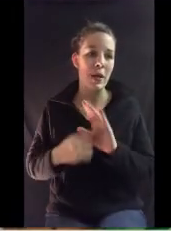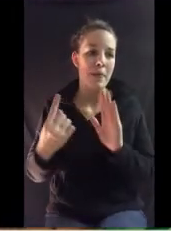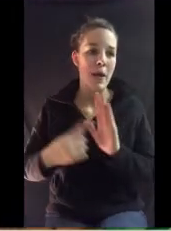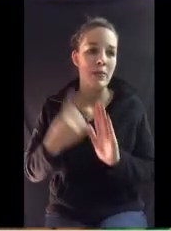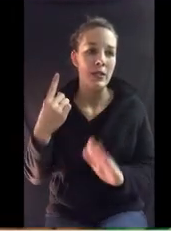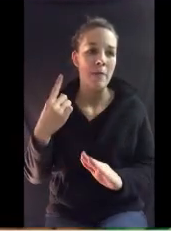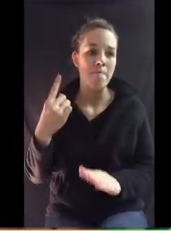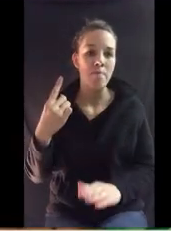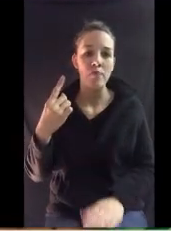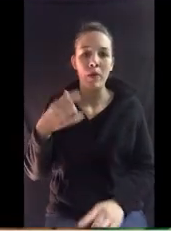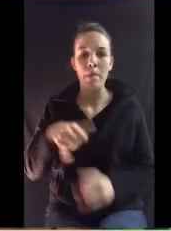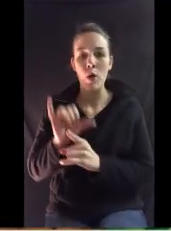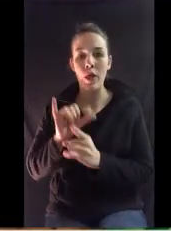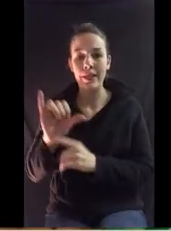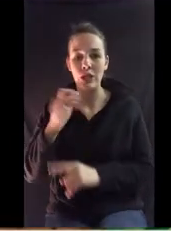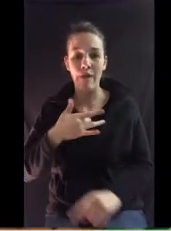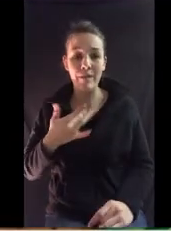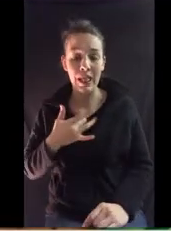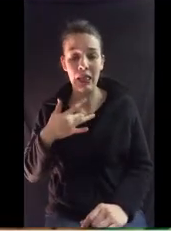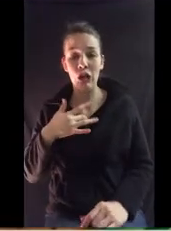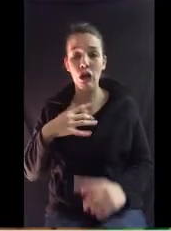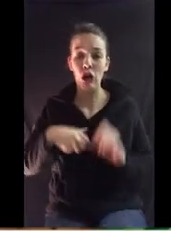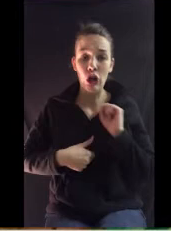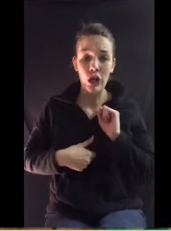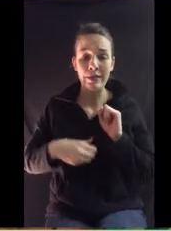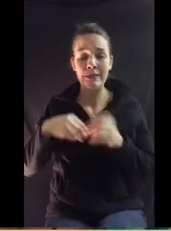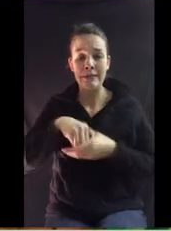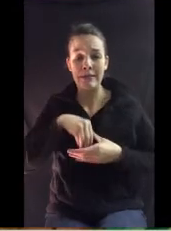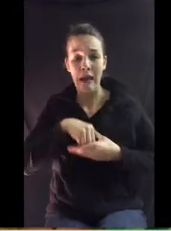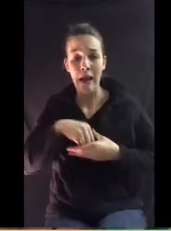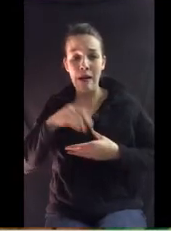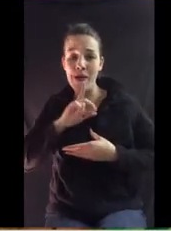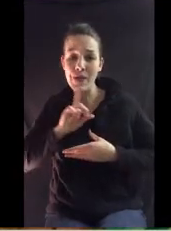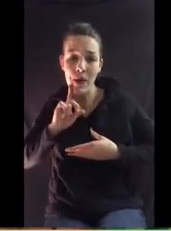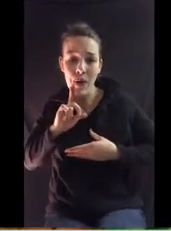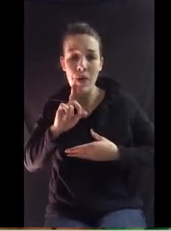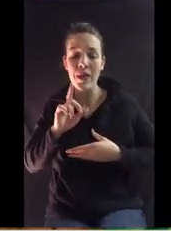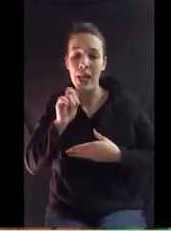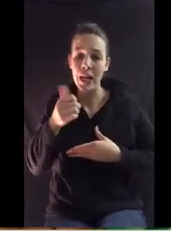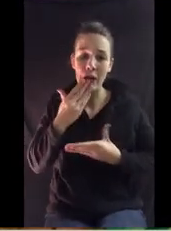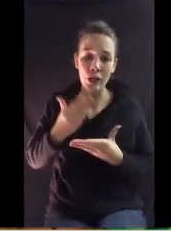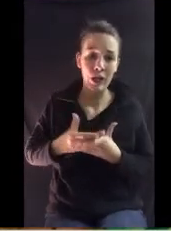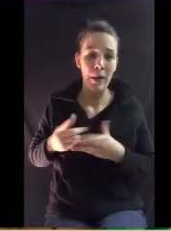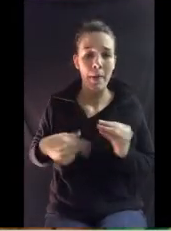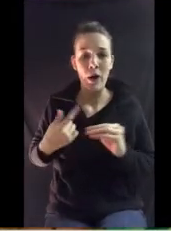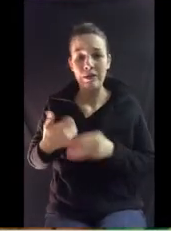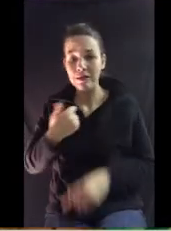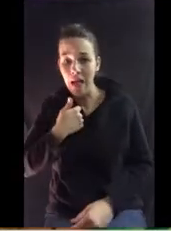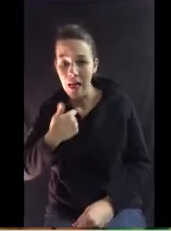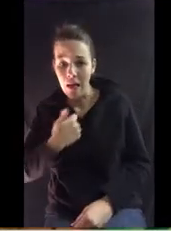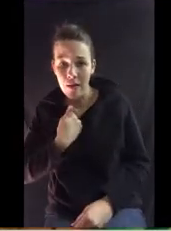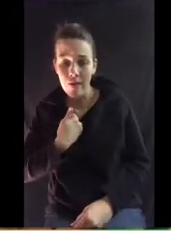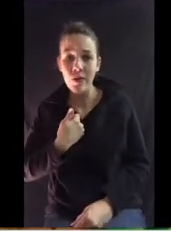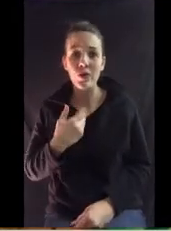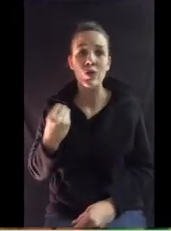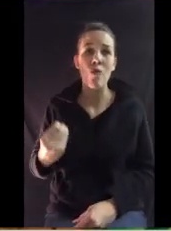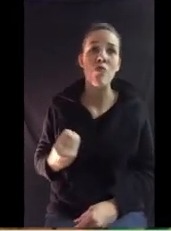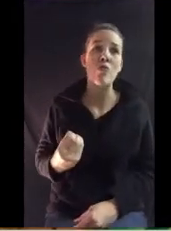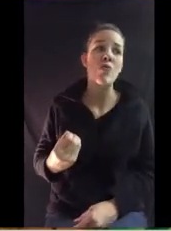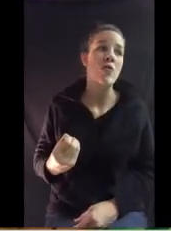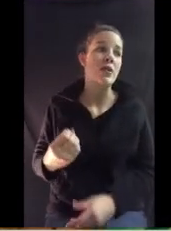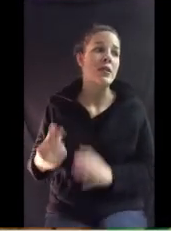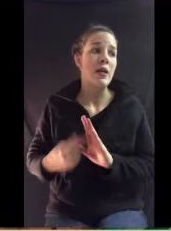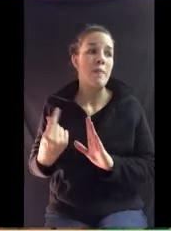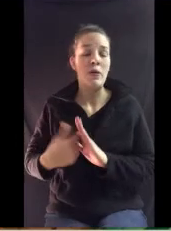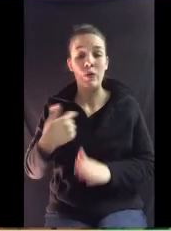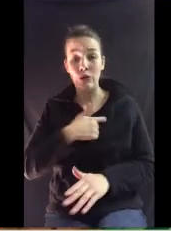but sometimes bullies are also feeling, you know, hurt inside or lonely or not good about themselves.